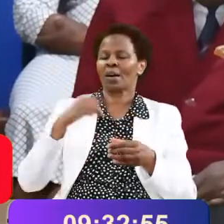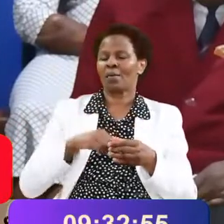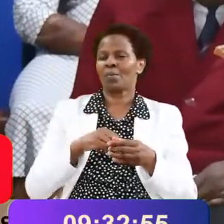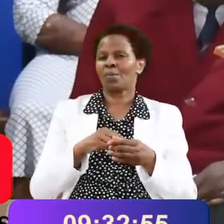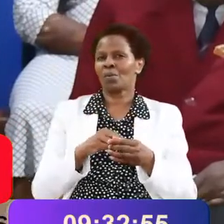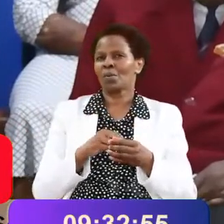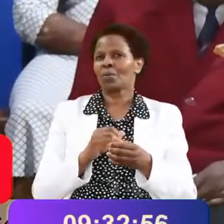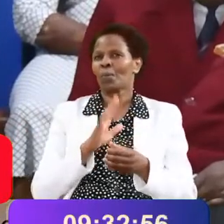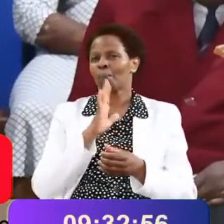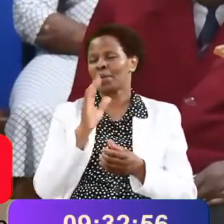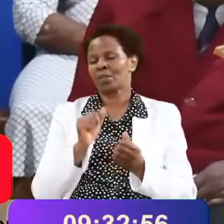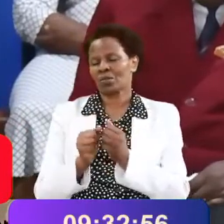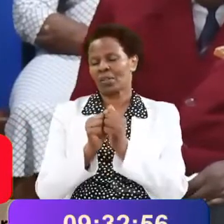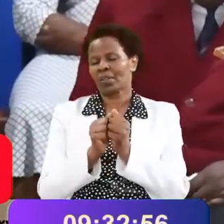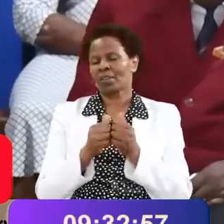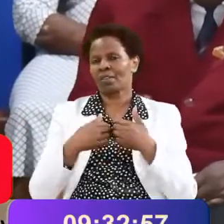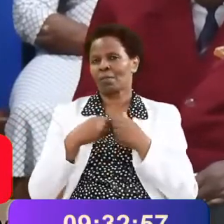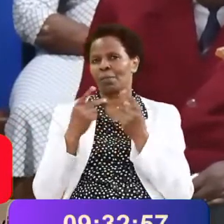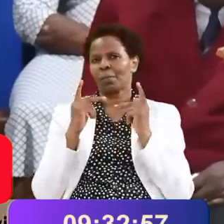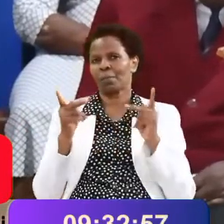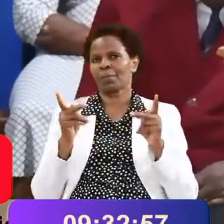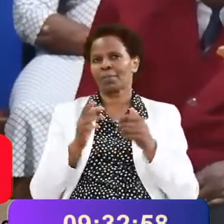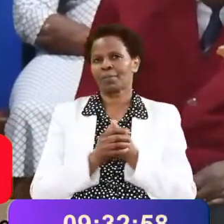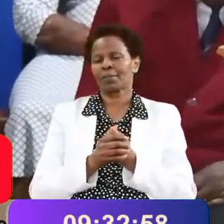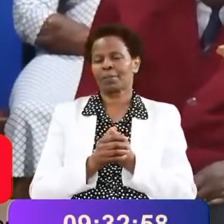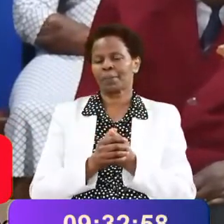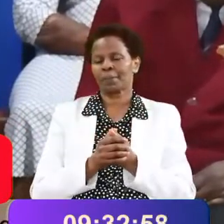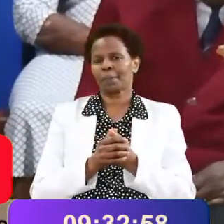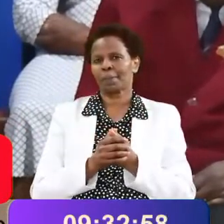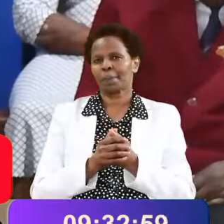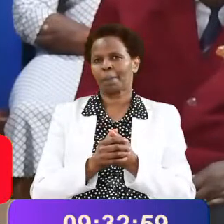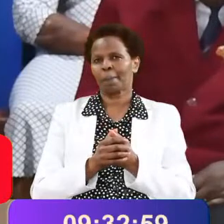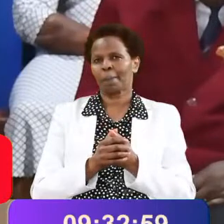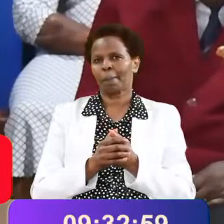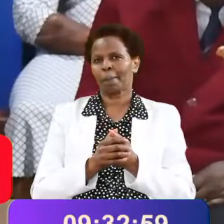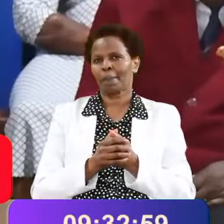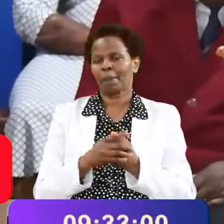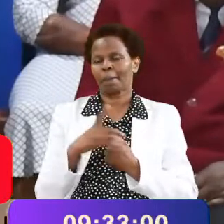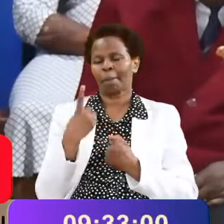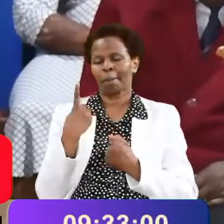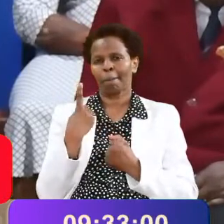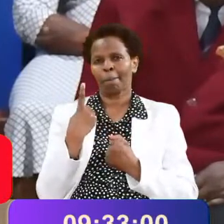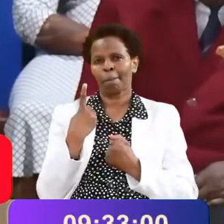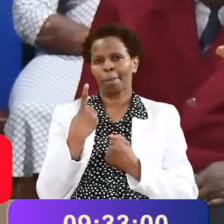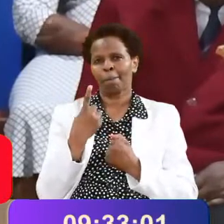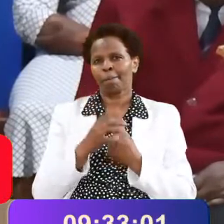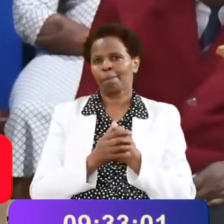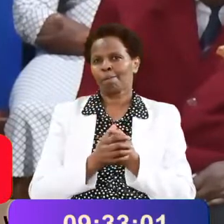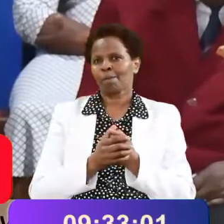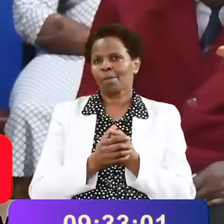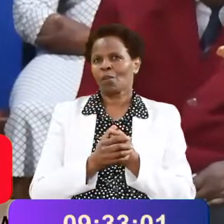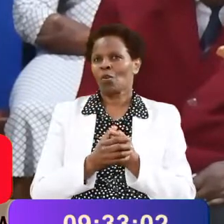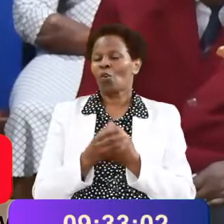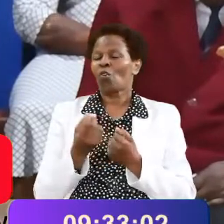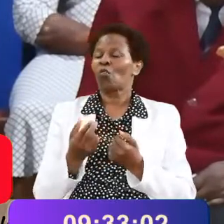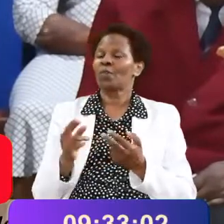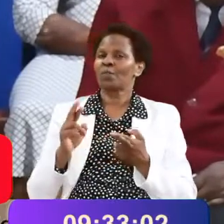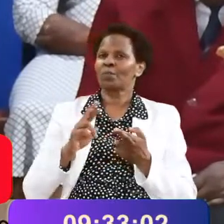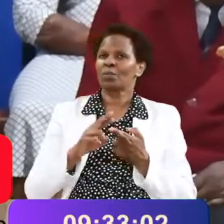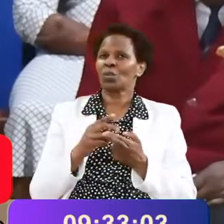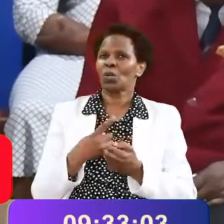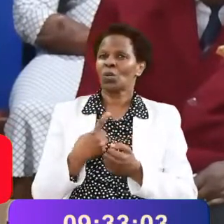to peace. And number one, about reconciliation, there are two types